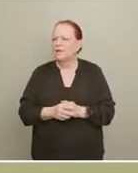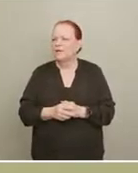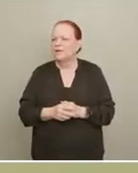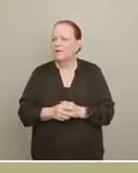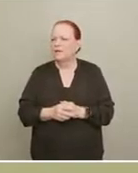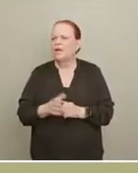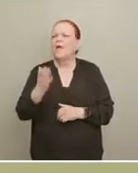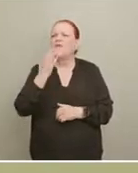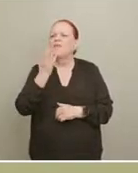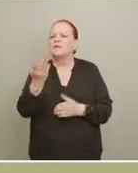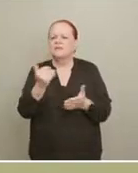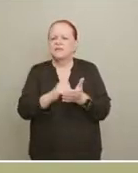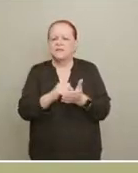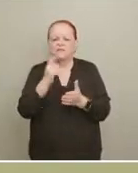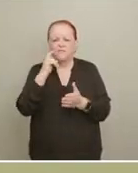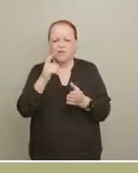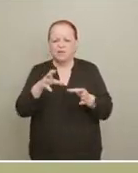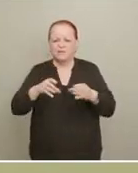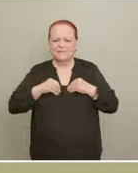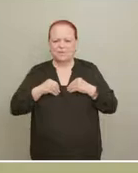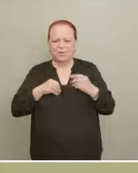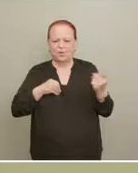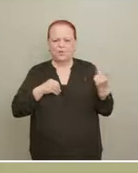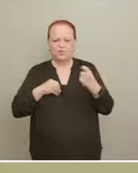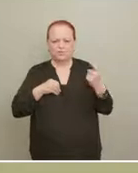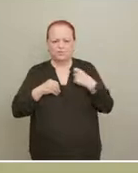Got it. Thank you again for taking questions.